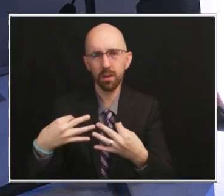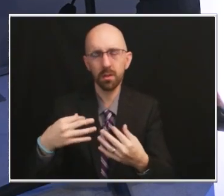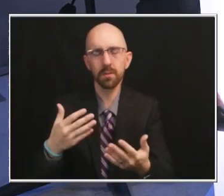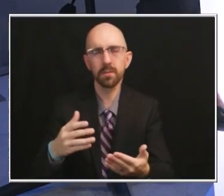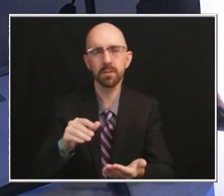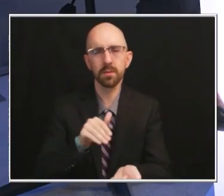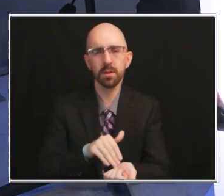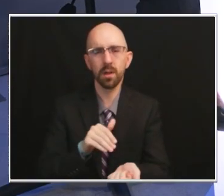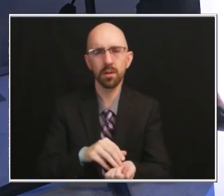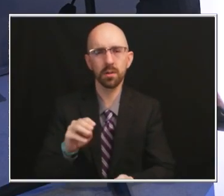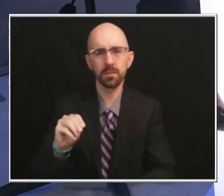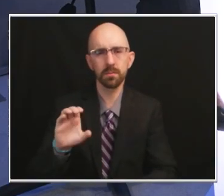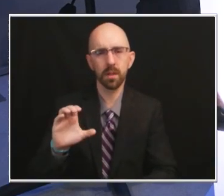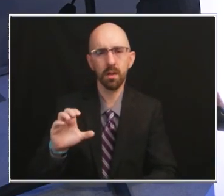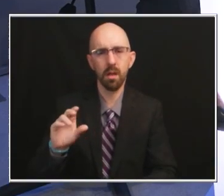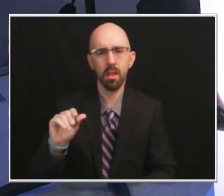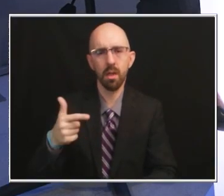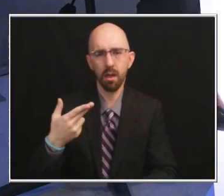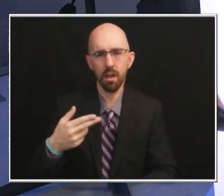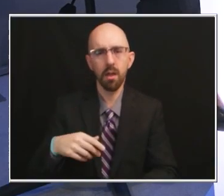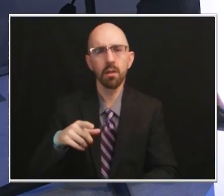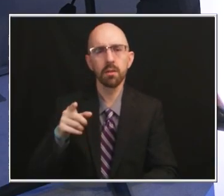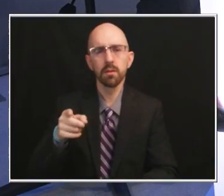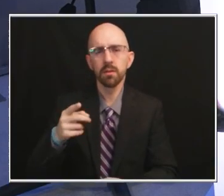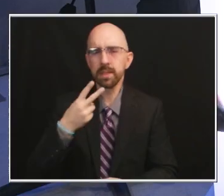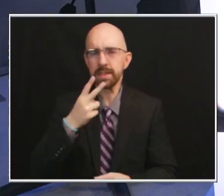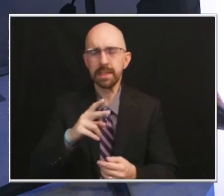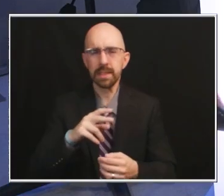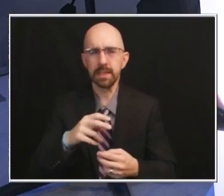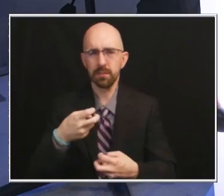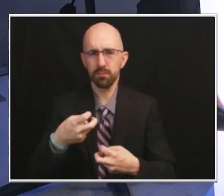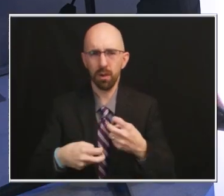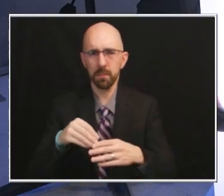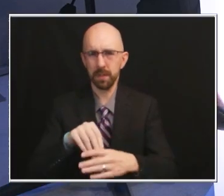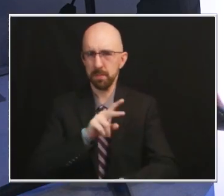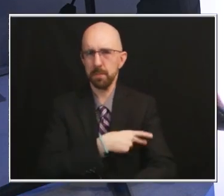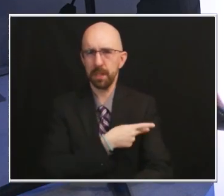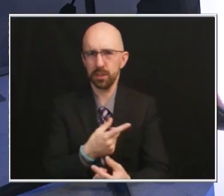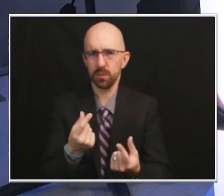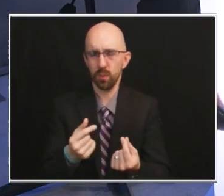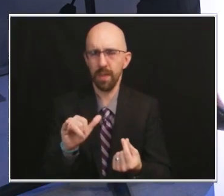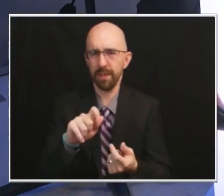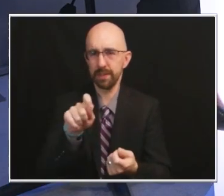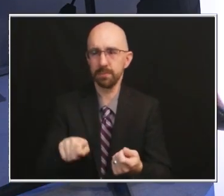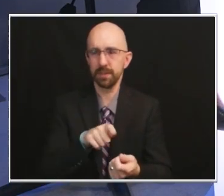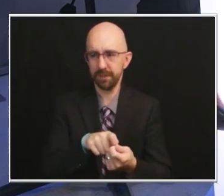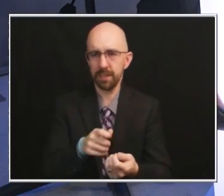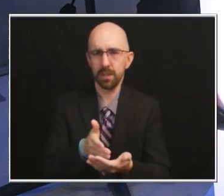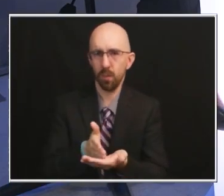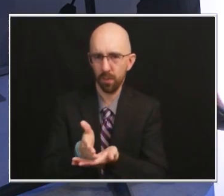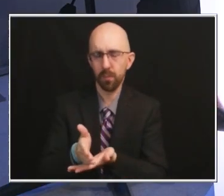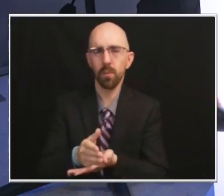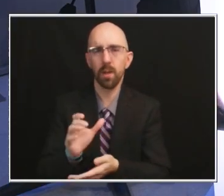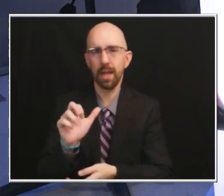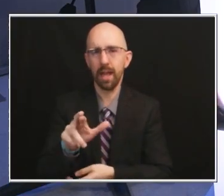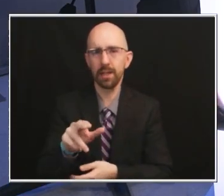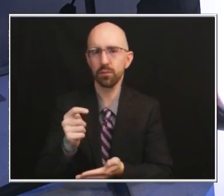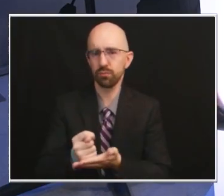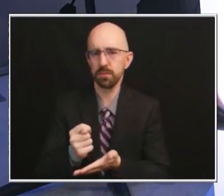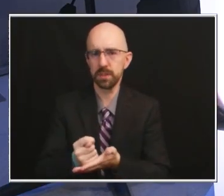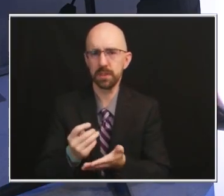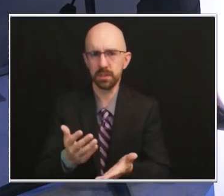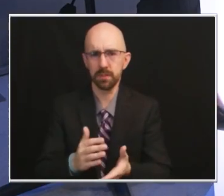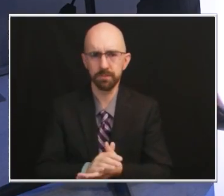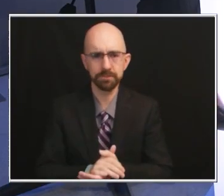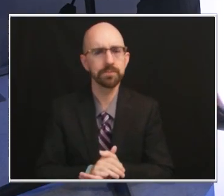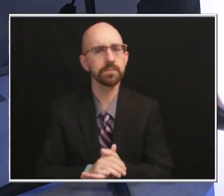McCulloch, the kind of problems you see in patients that are specifically going through cancer treatments? So it can